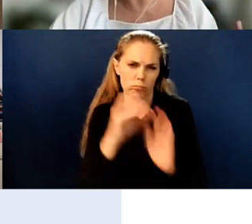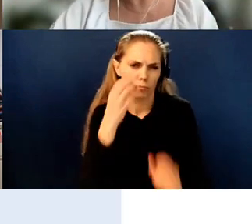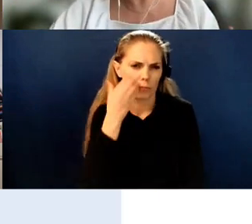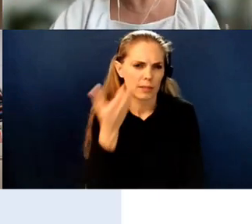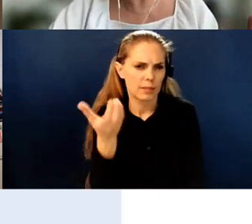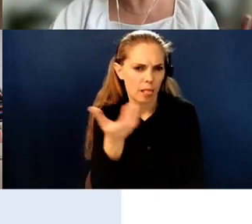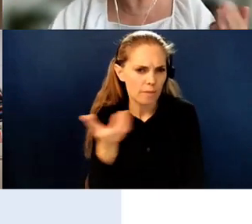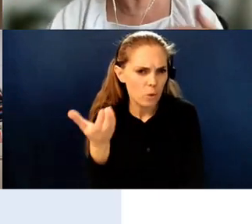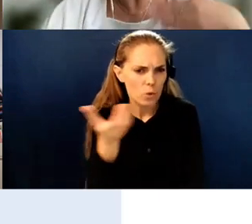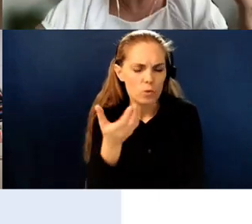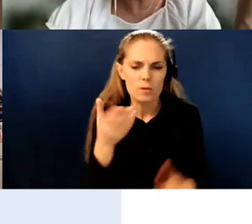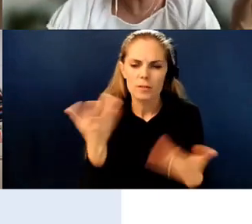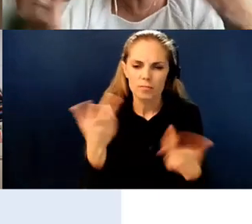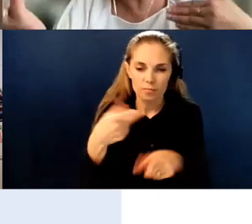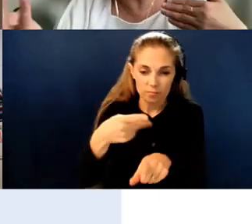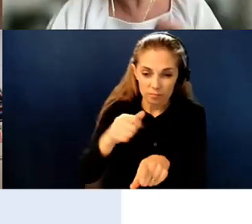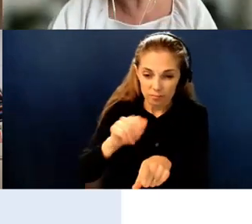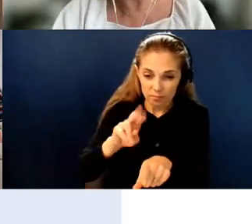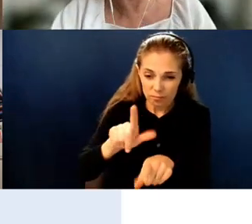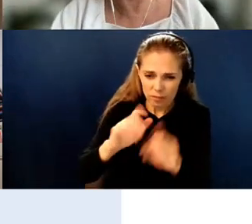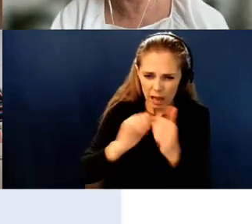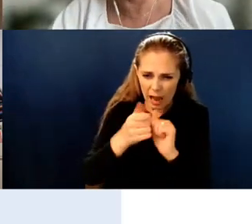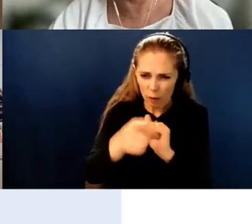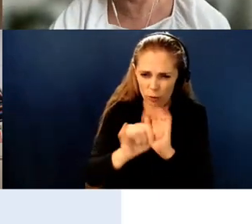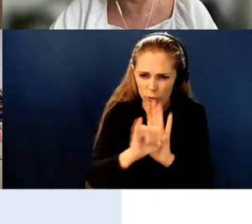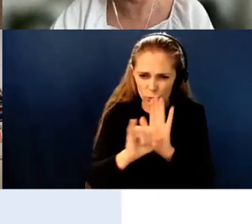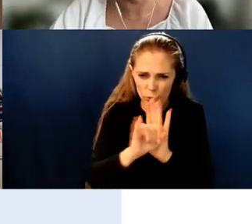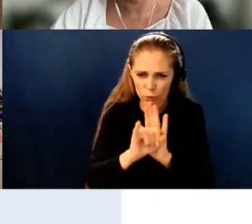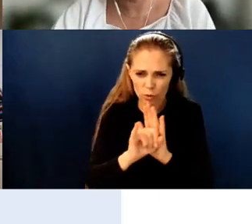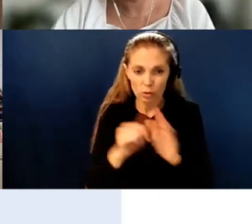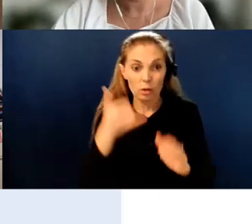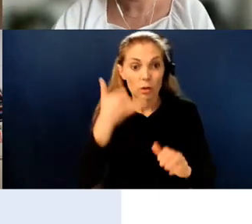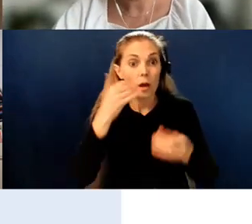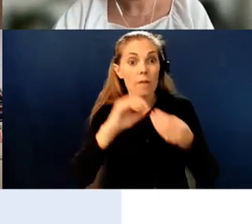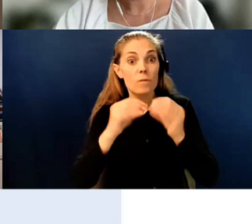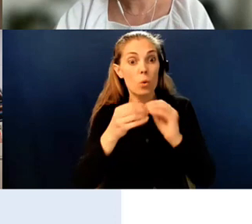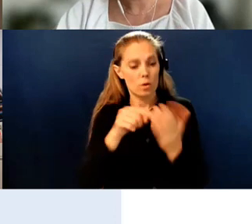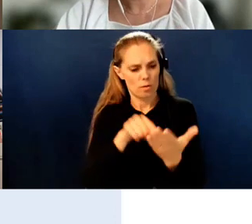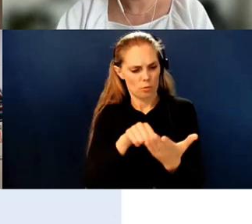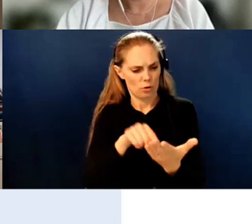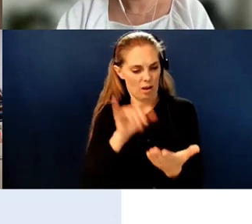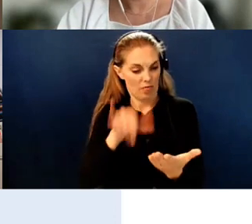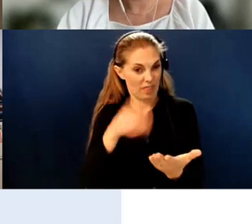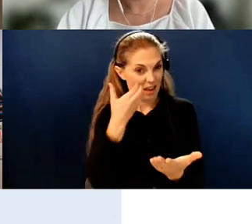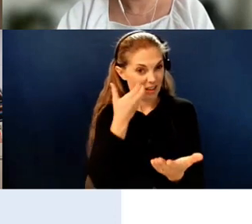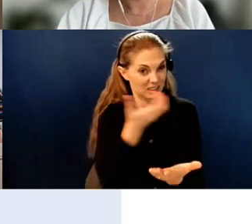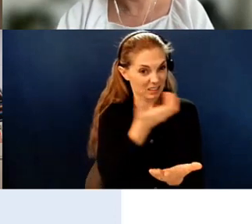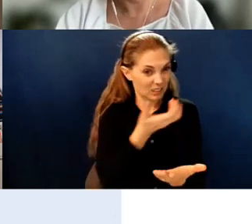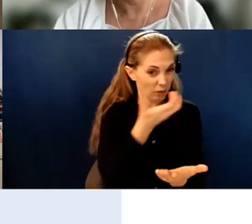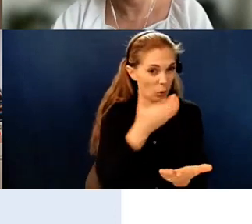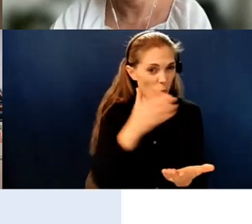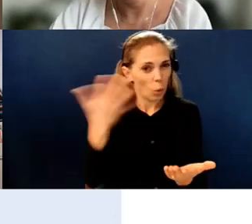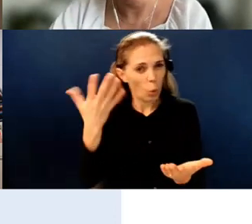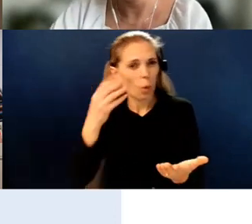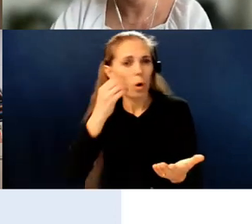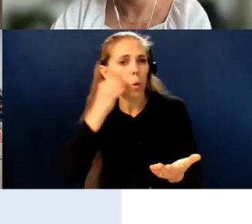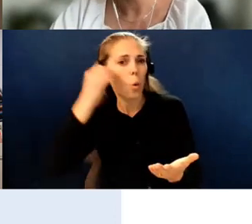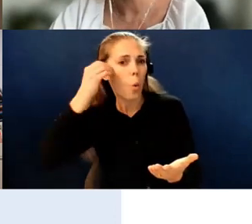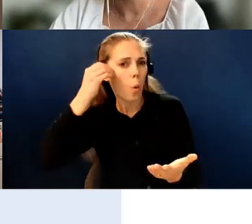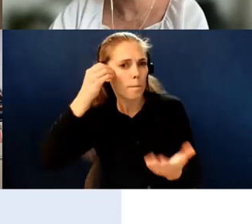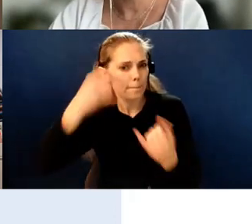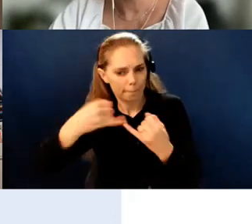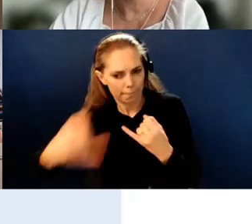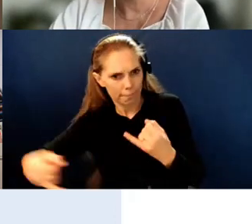do you recognize the difference between home number and a mobile number? Well, if you have to guess, 90% of the time it's a cell number